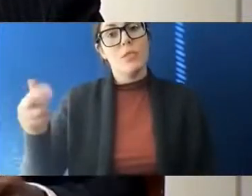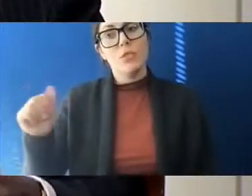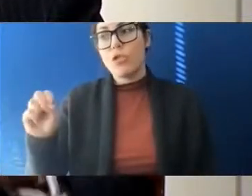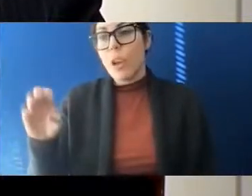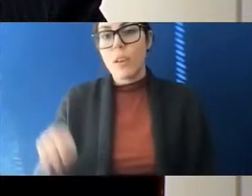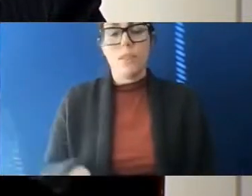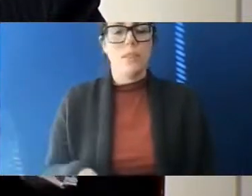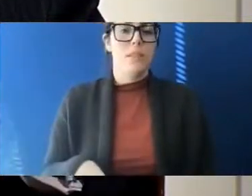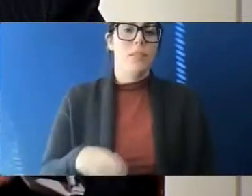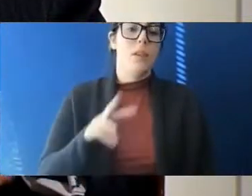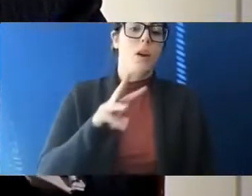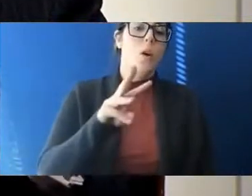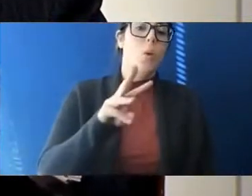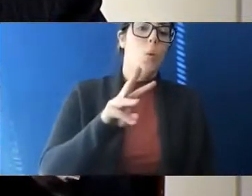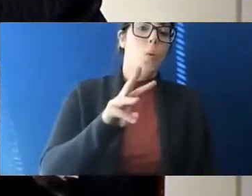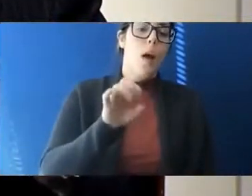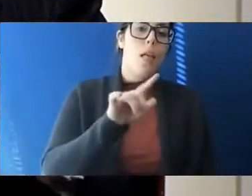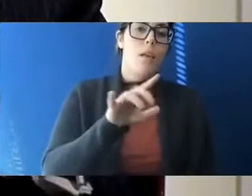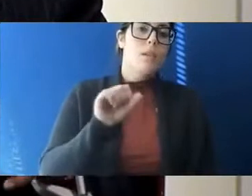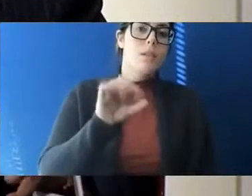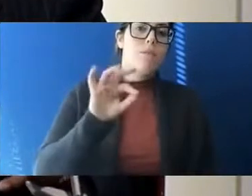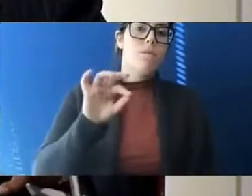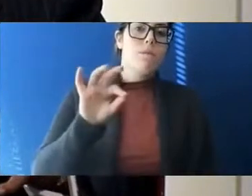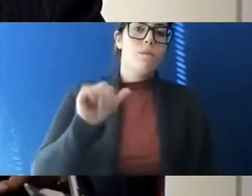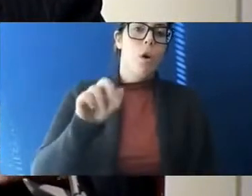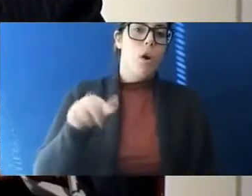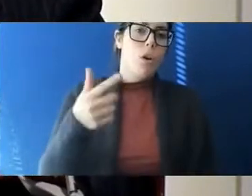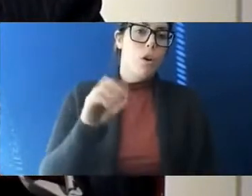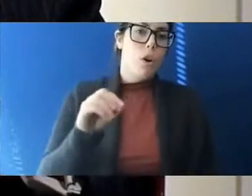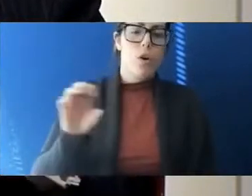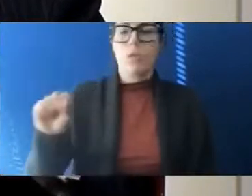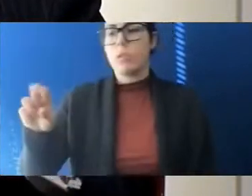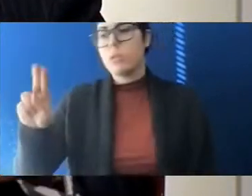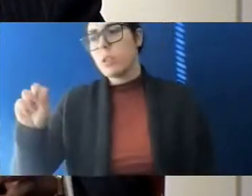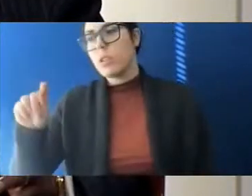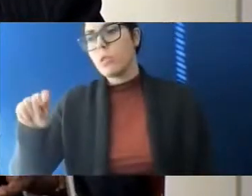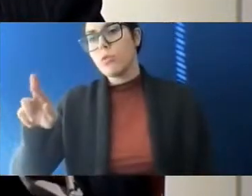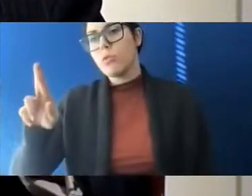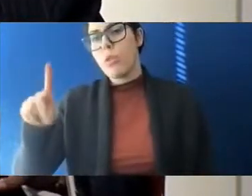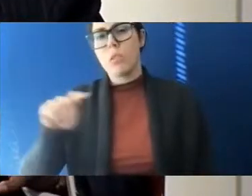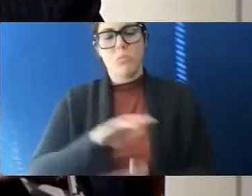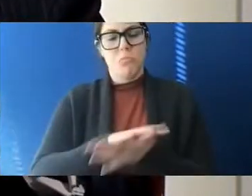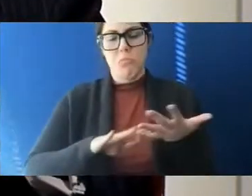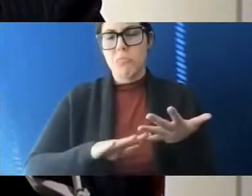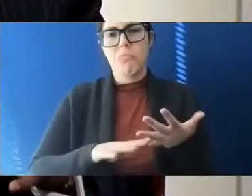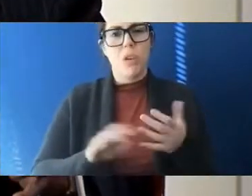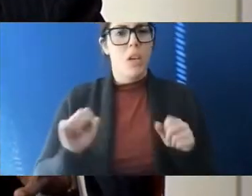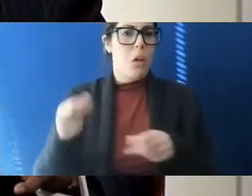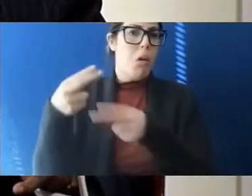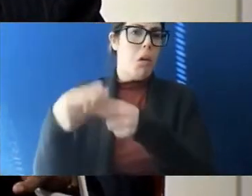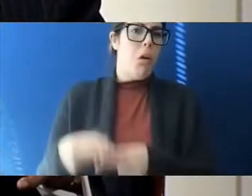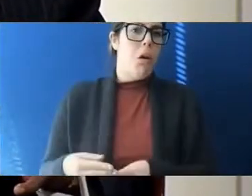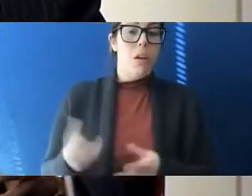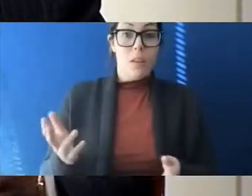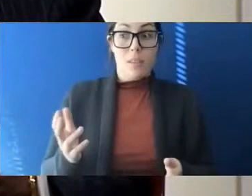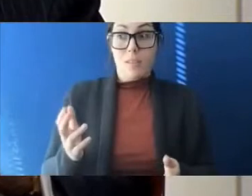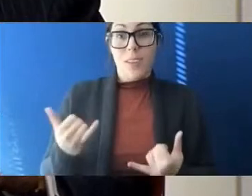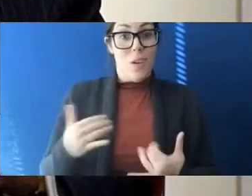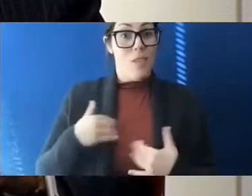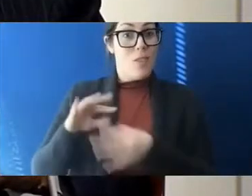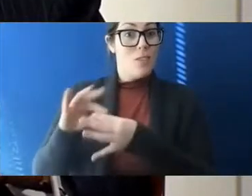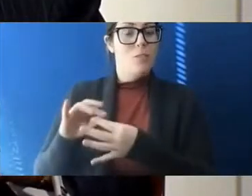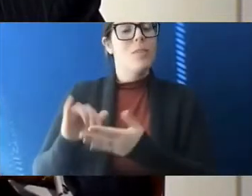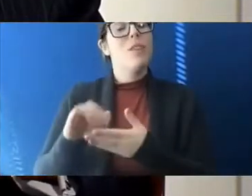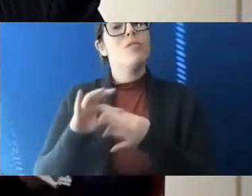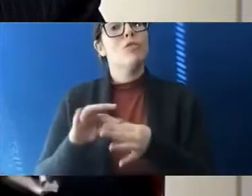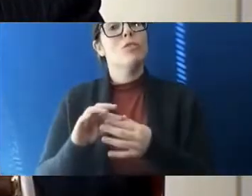with SunTrust, and I can go on to name several others. I can tell you that that relationship